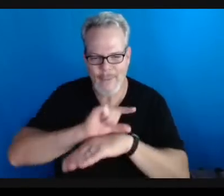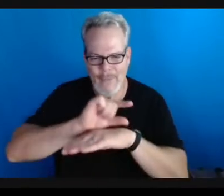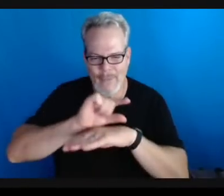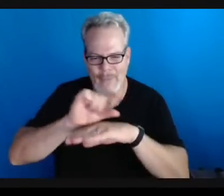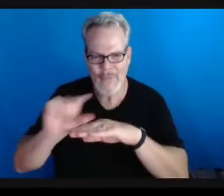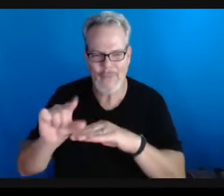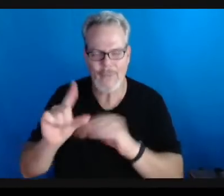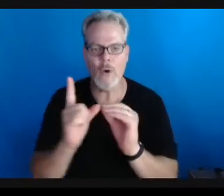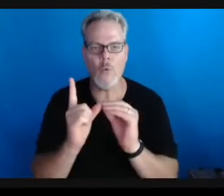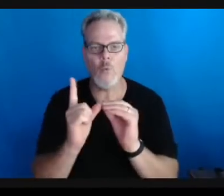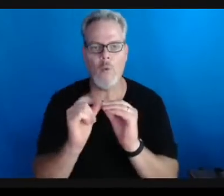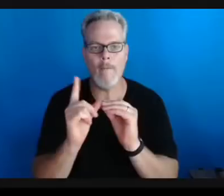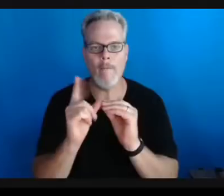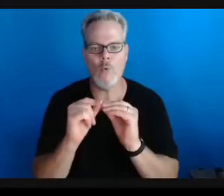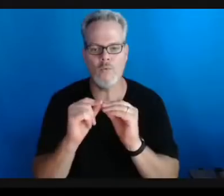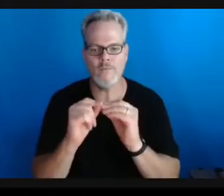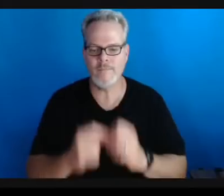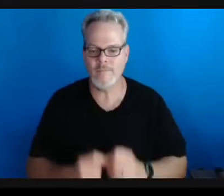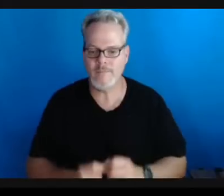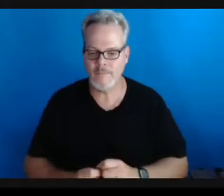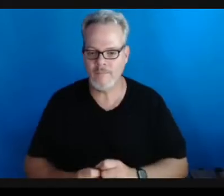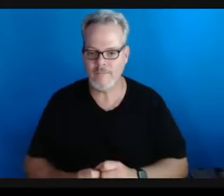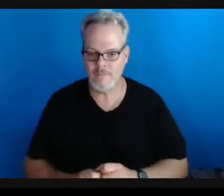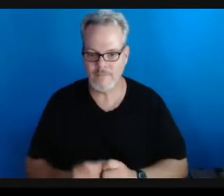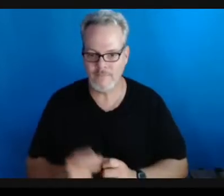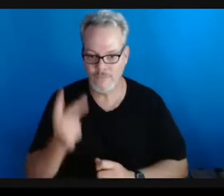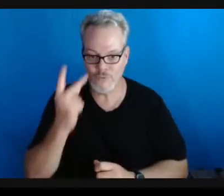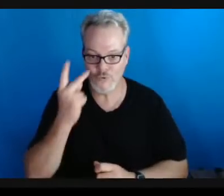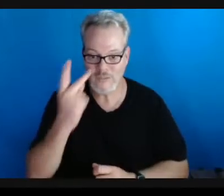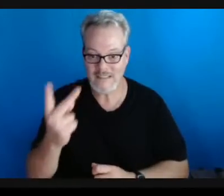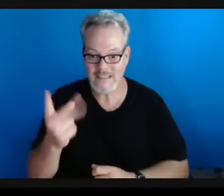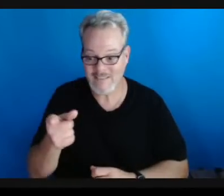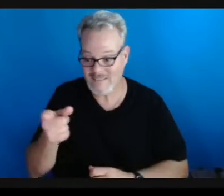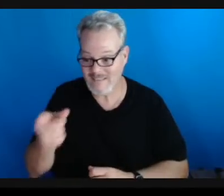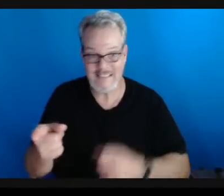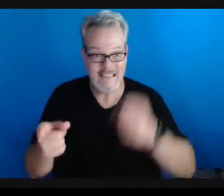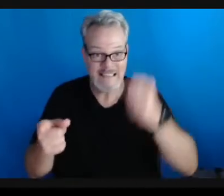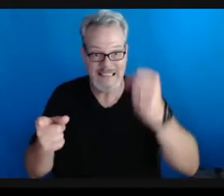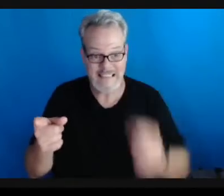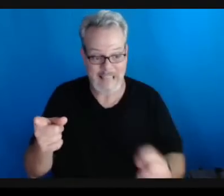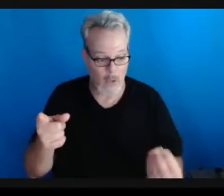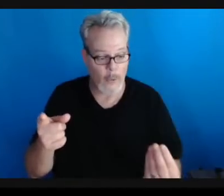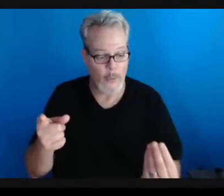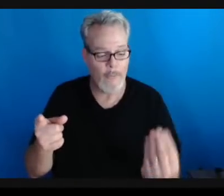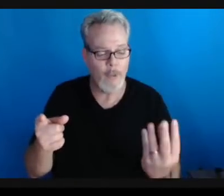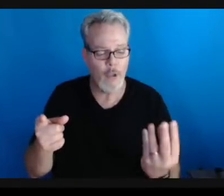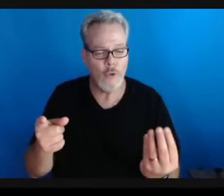time. You can see the south vent flows coming out the background here as well.